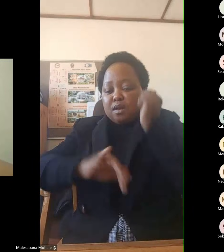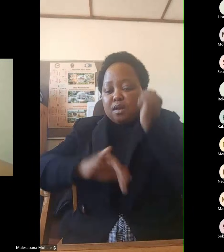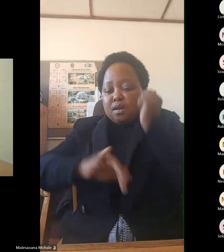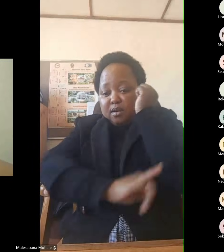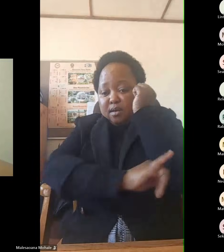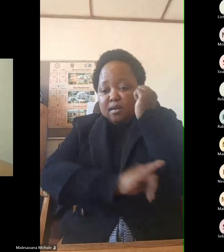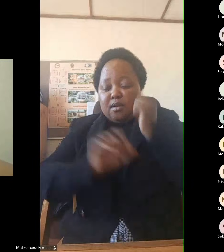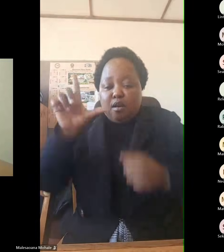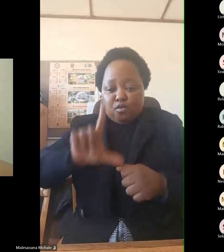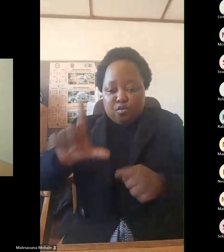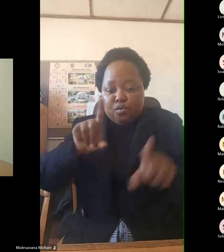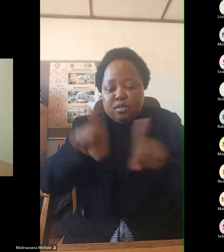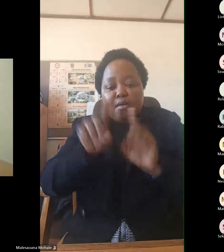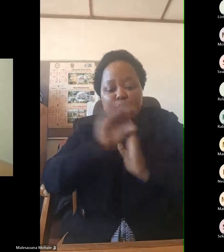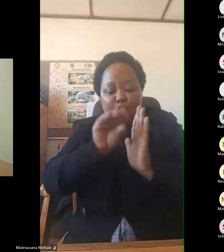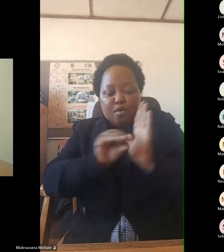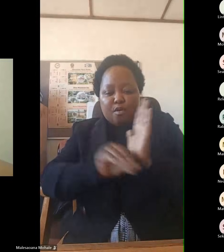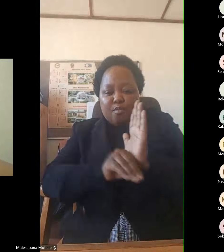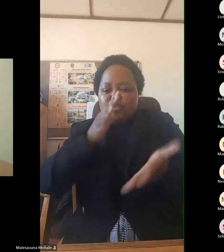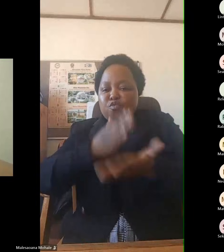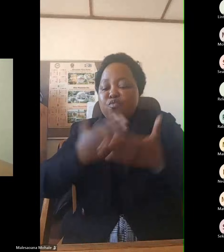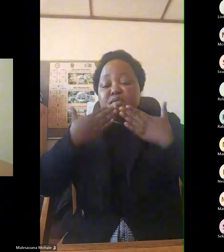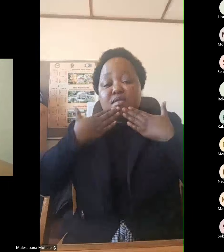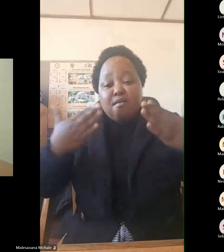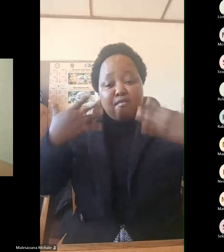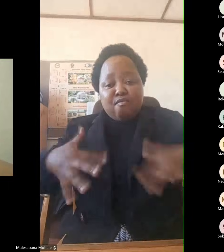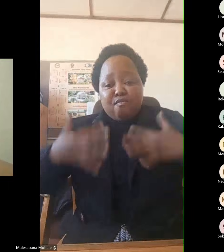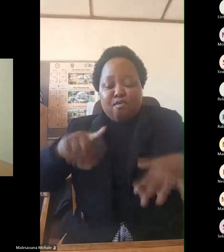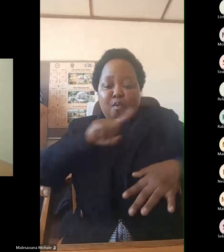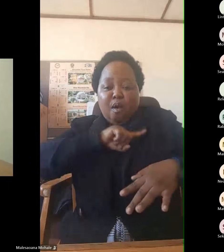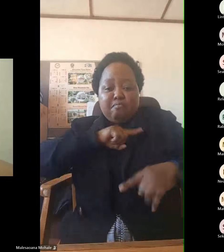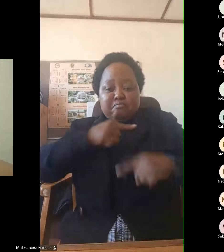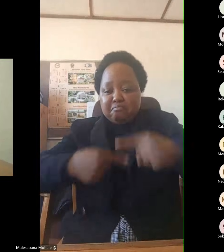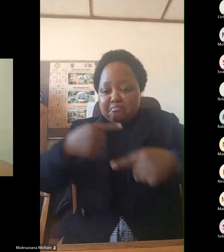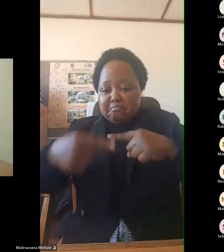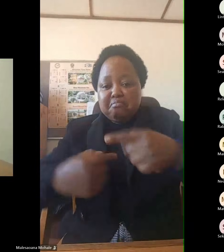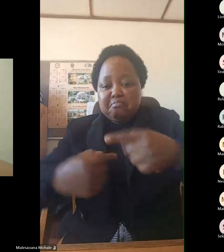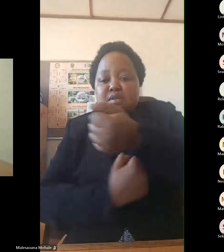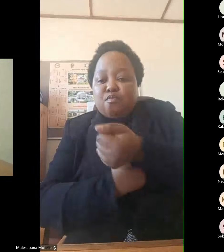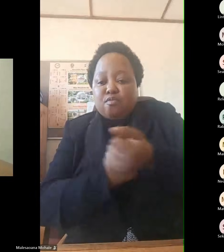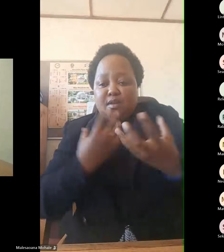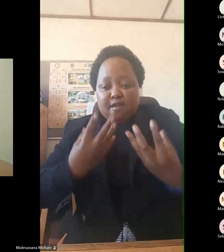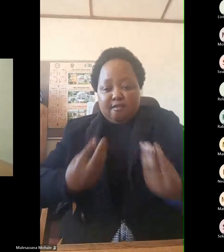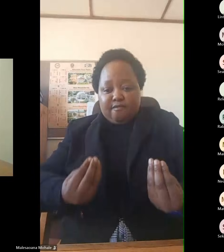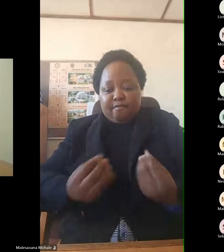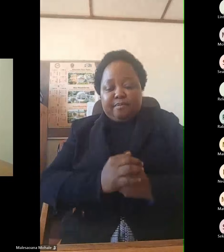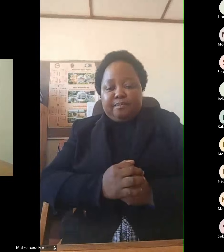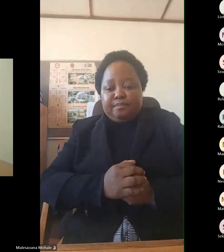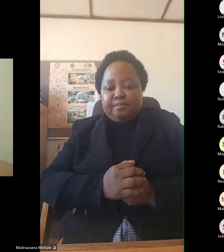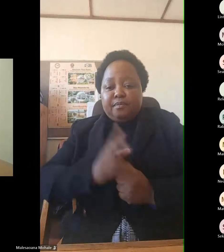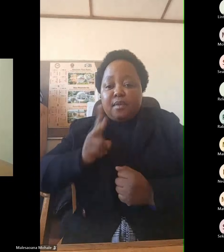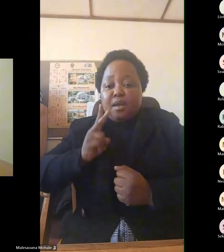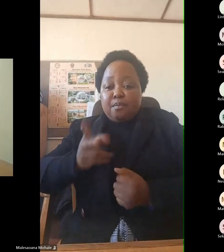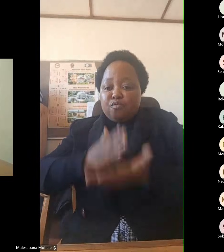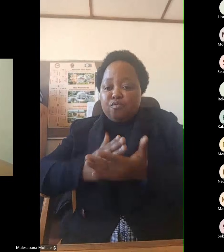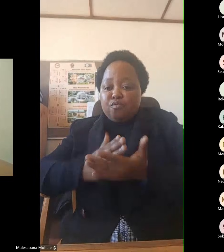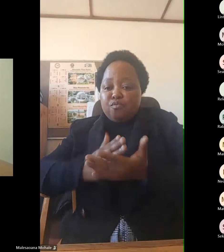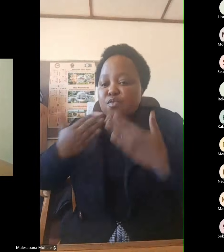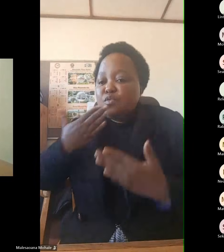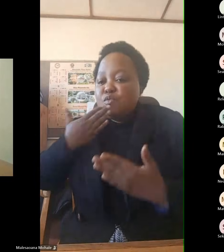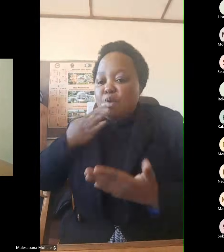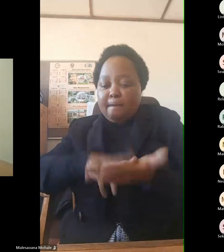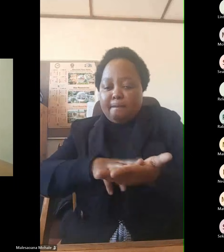We really appreciate your continuing support. Also to appreciate Mayor SIHHBDP-PIU